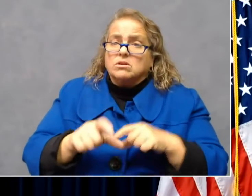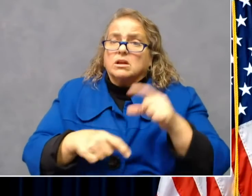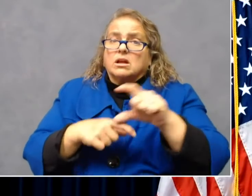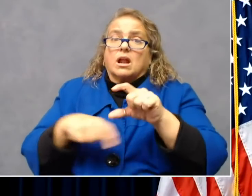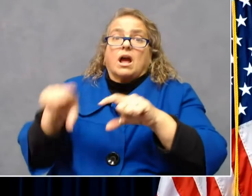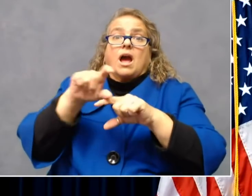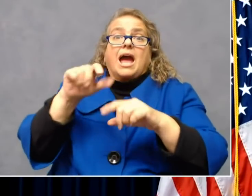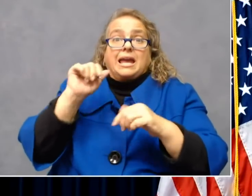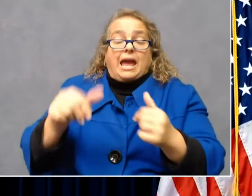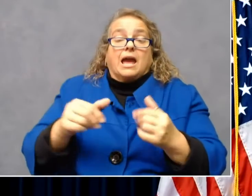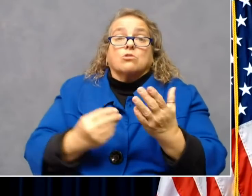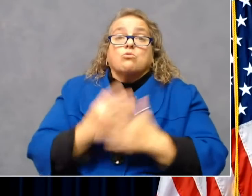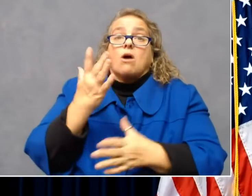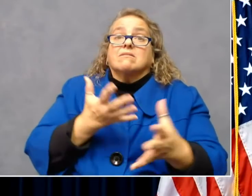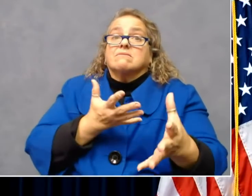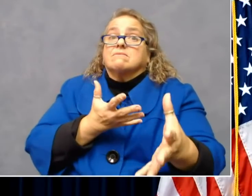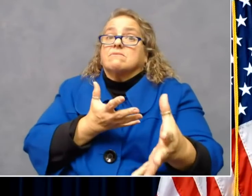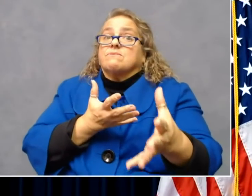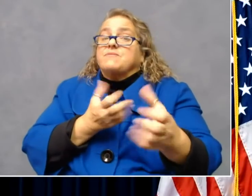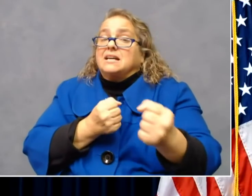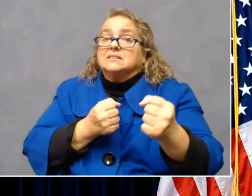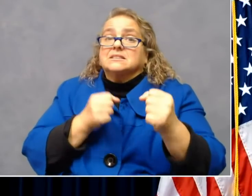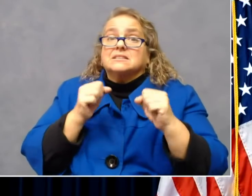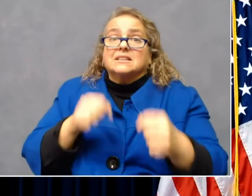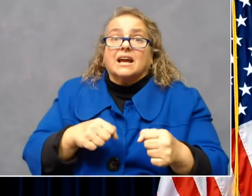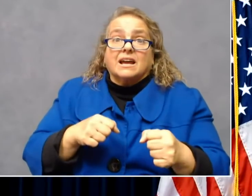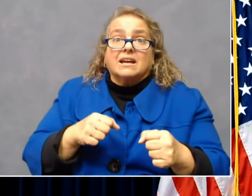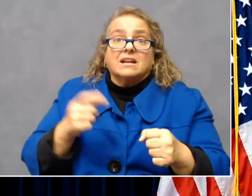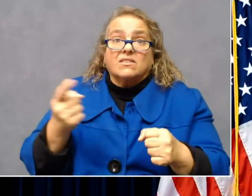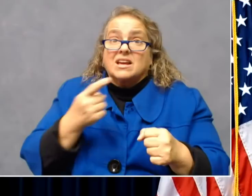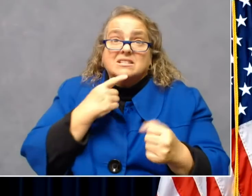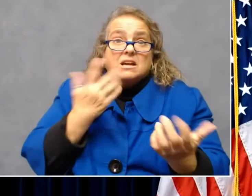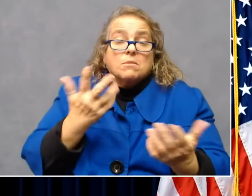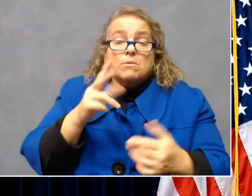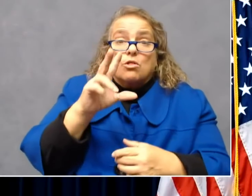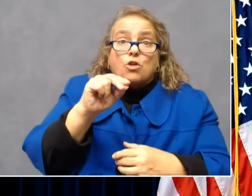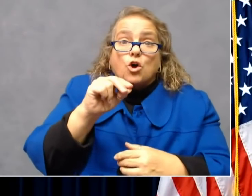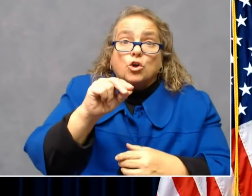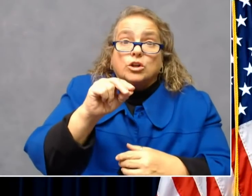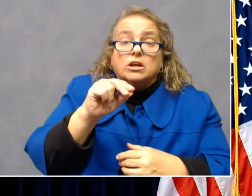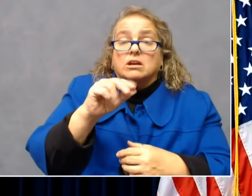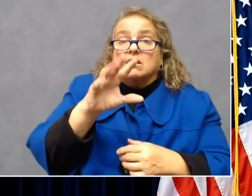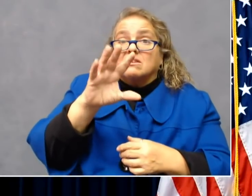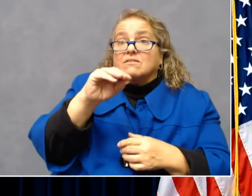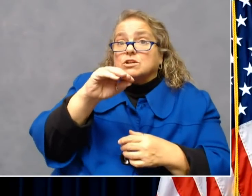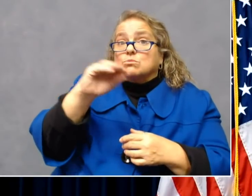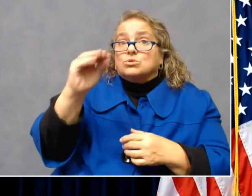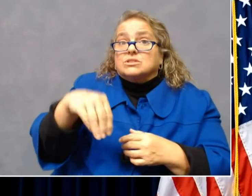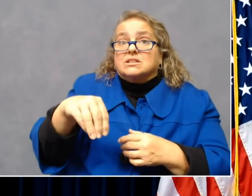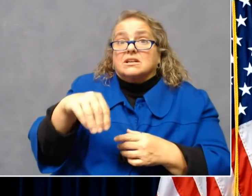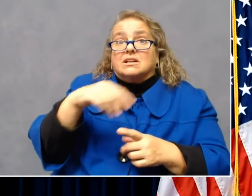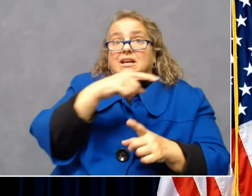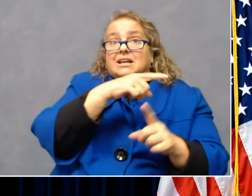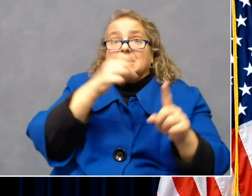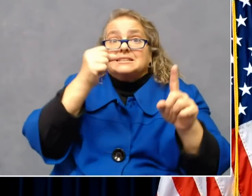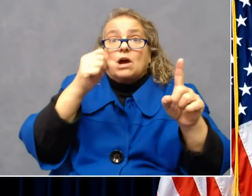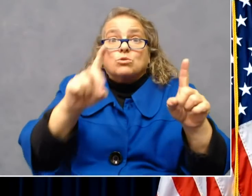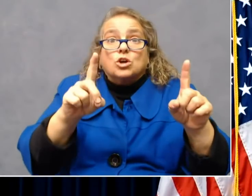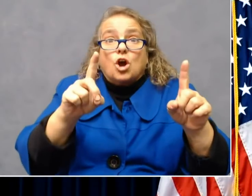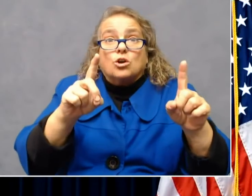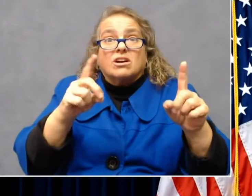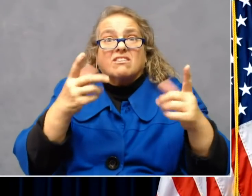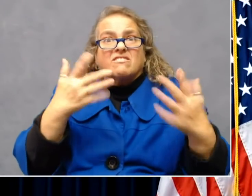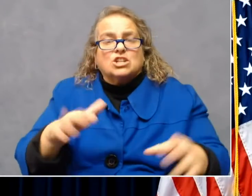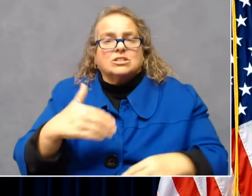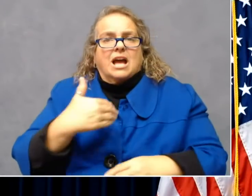that 30+%, maybe even 50+% of people in the Dakotas may have gotten infected. And we never want that to